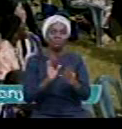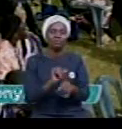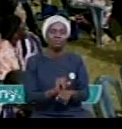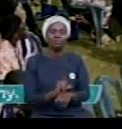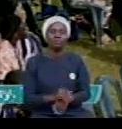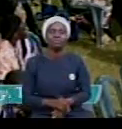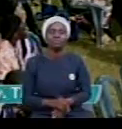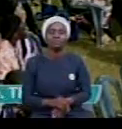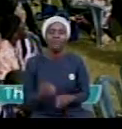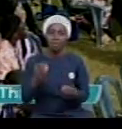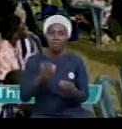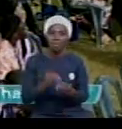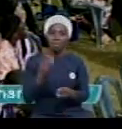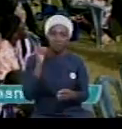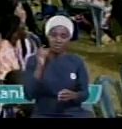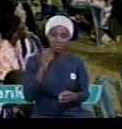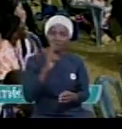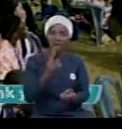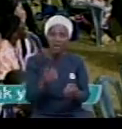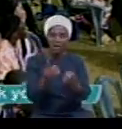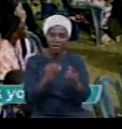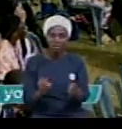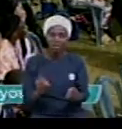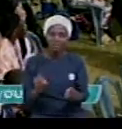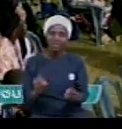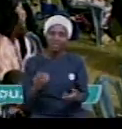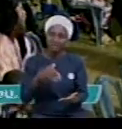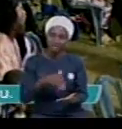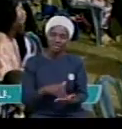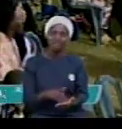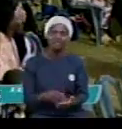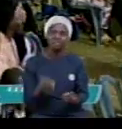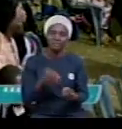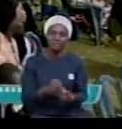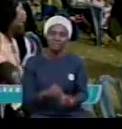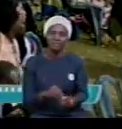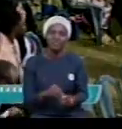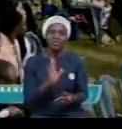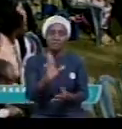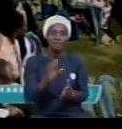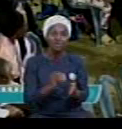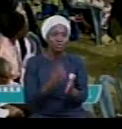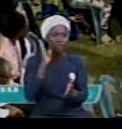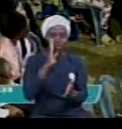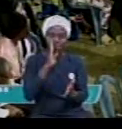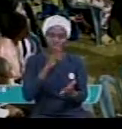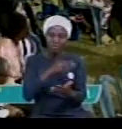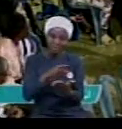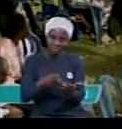in. Your own will be part of the testimonies too. Did you say amen?